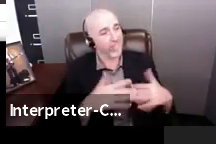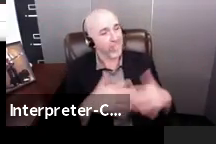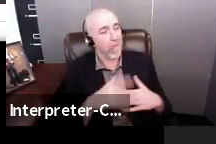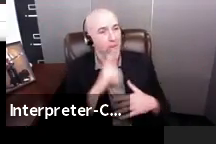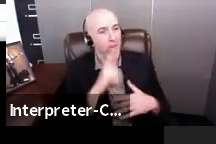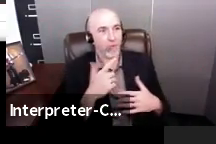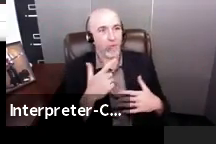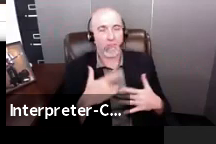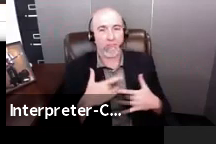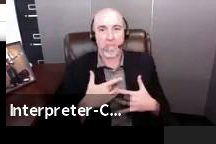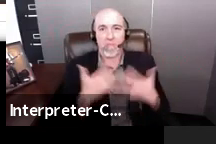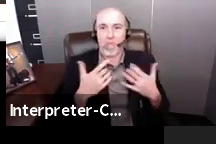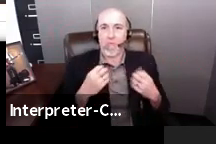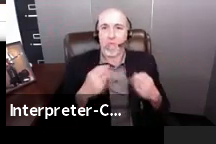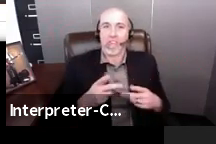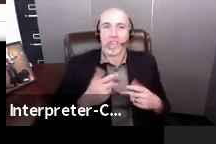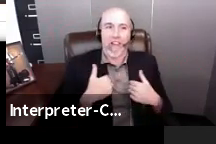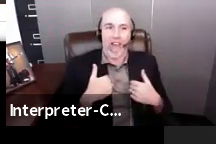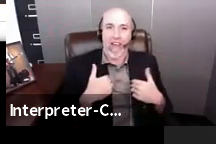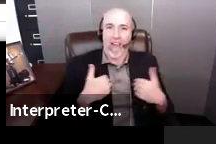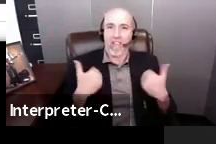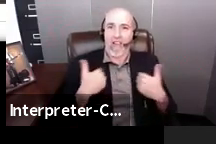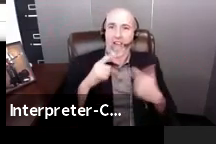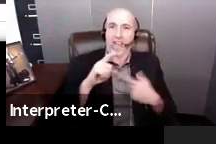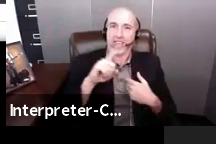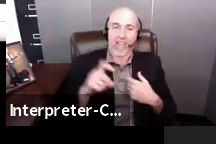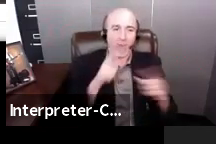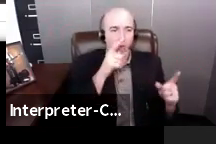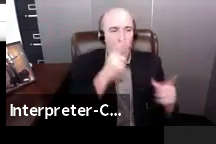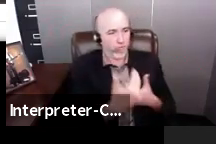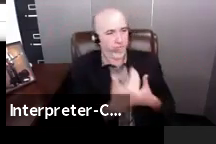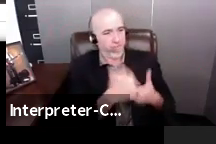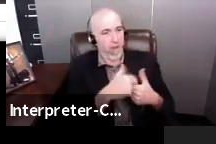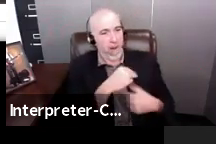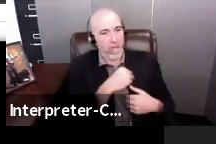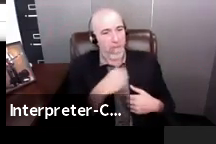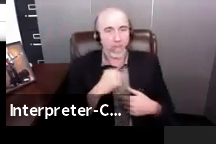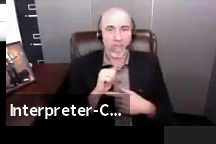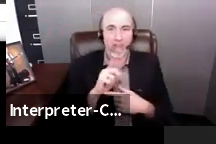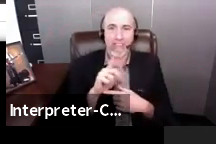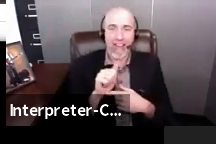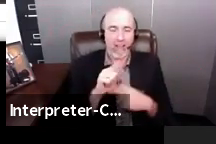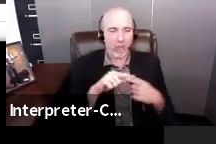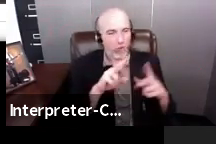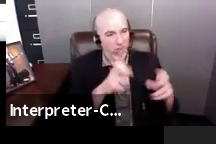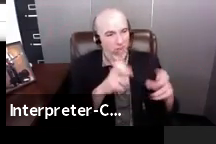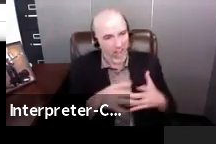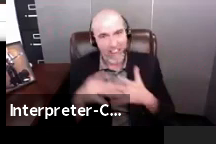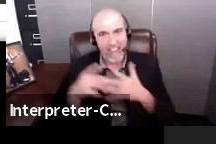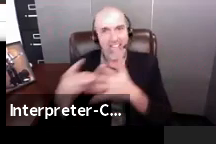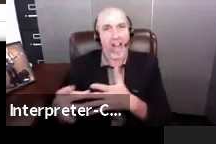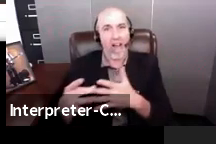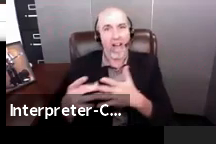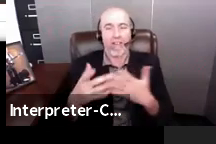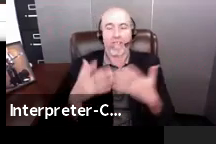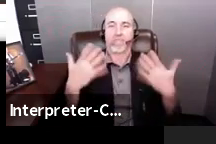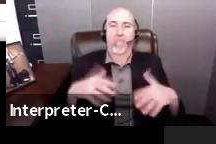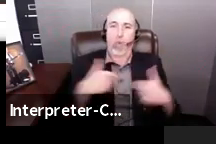young Texans like Archer Hadley, who are members of the ADA generation, to lead on. We